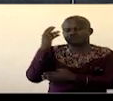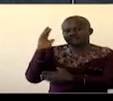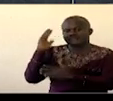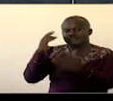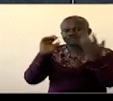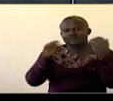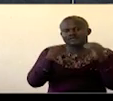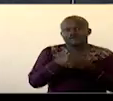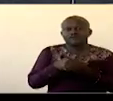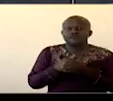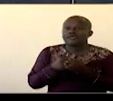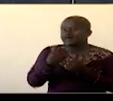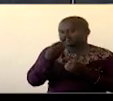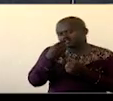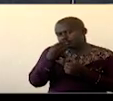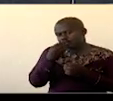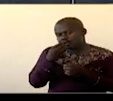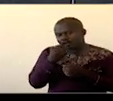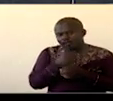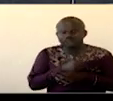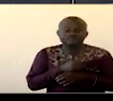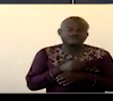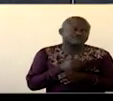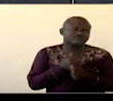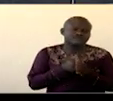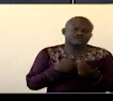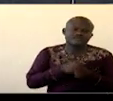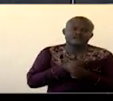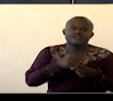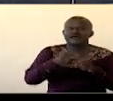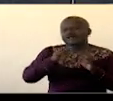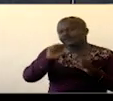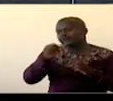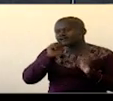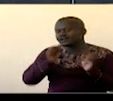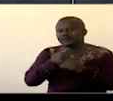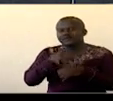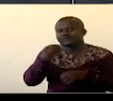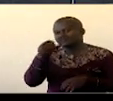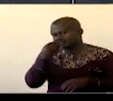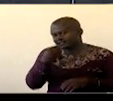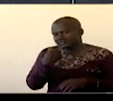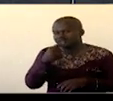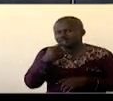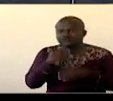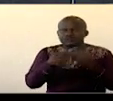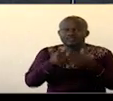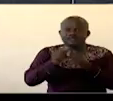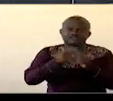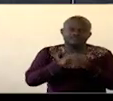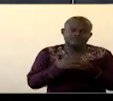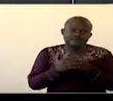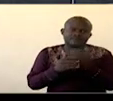which are edible or those which we can eat, and others which we don't eat. So that makes